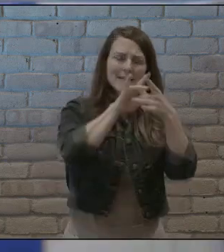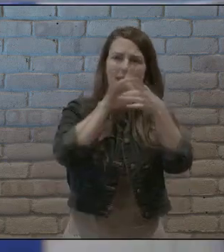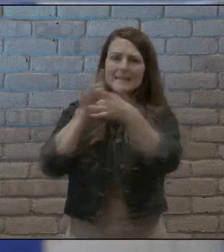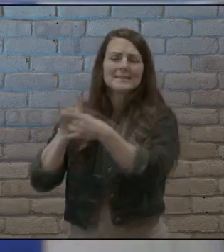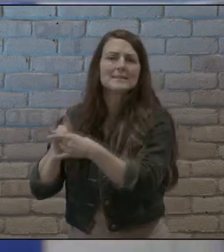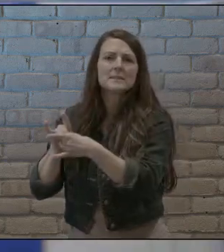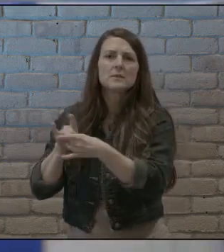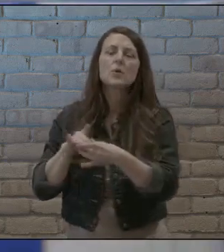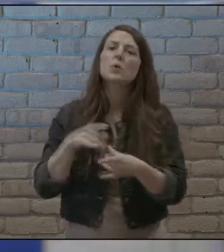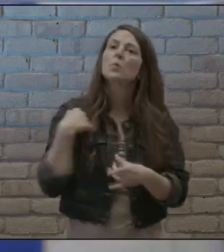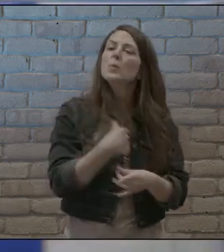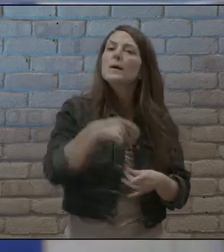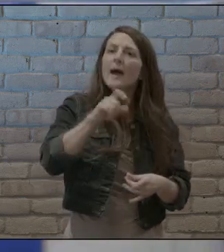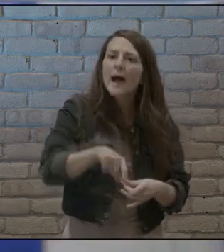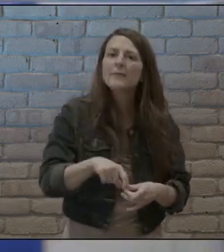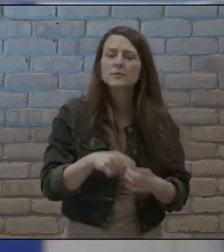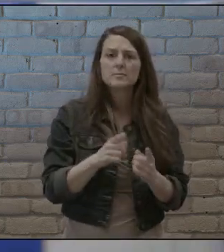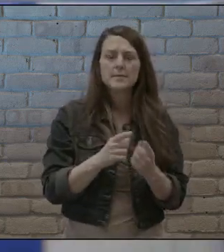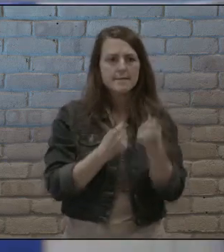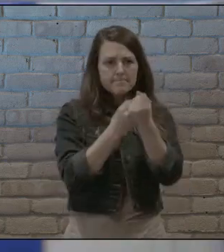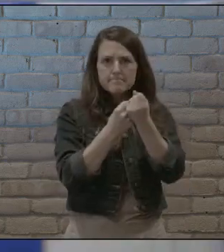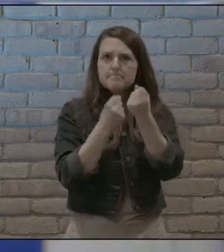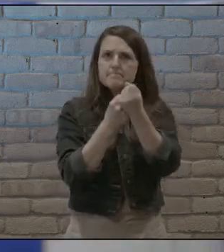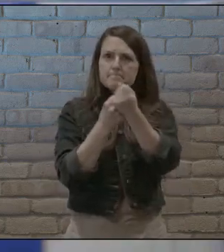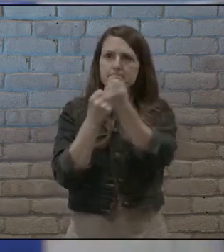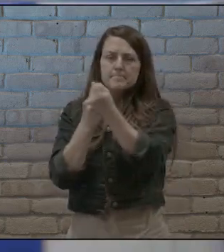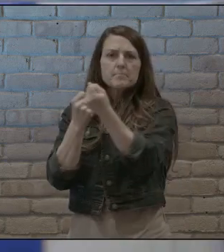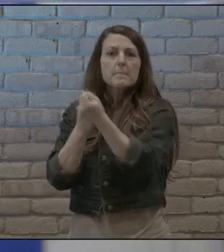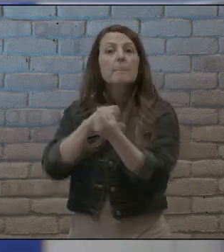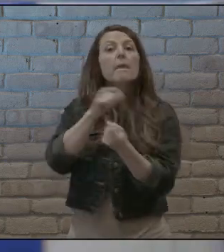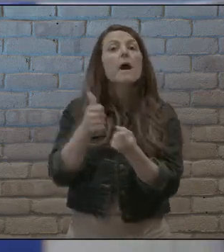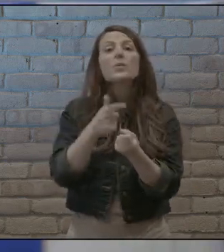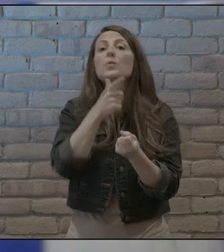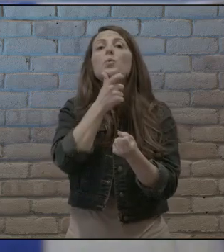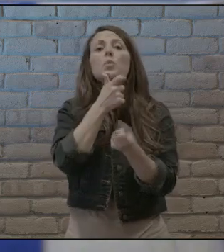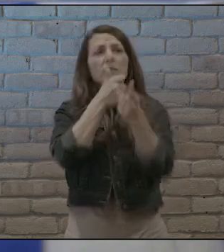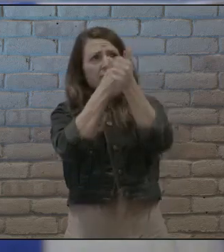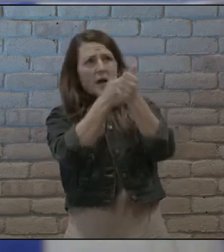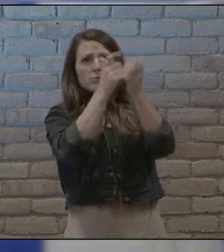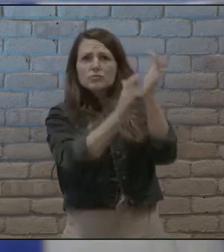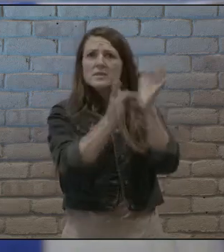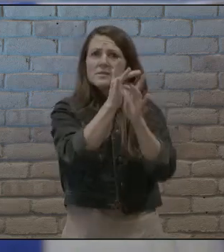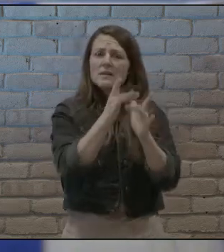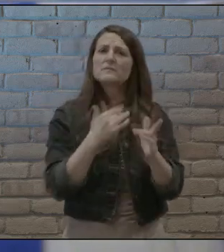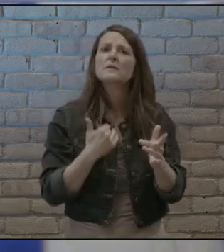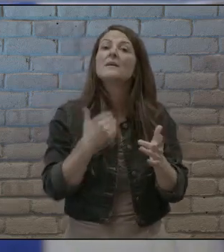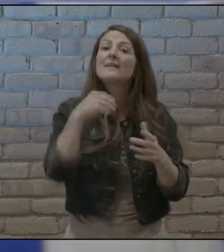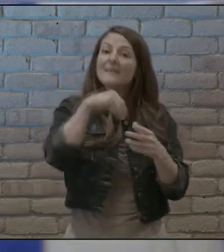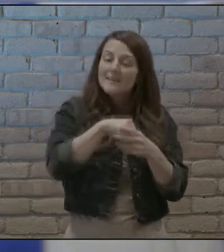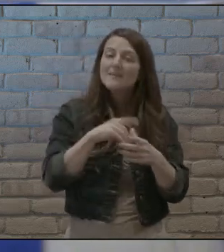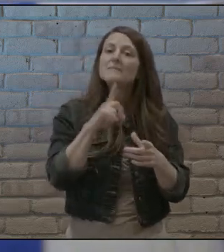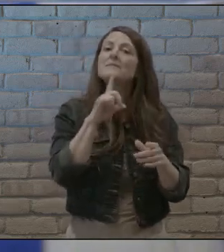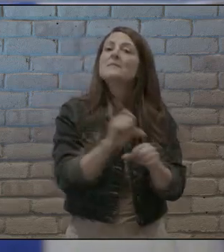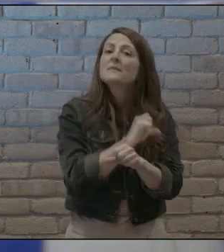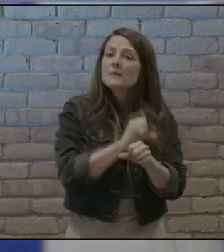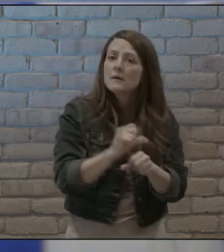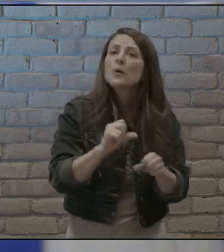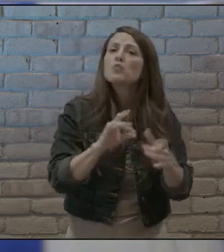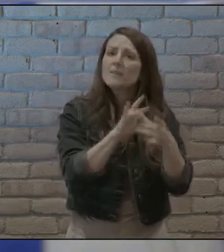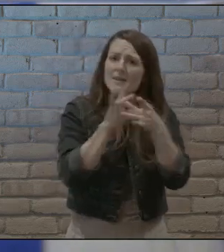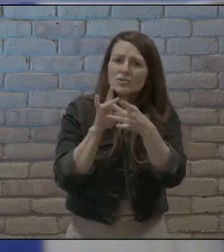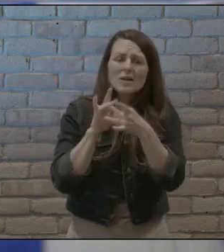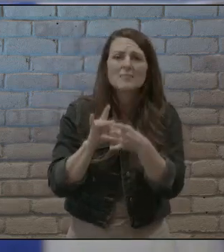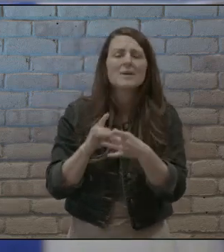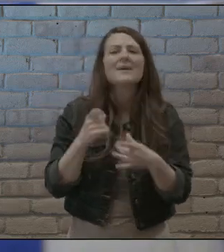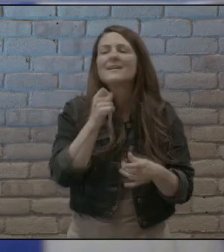We need to be walking with other disciples of Jesus in authentic relationships where we don't